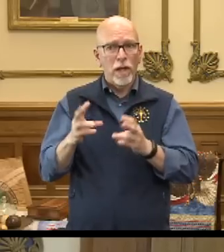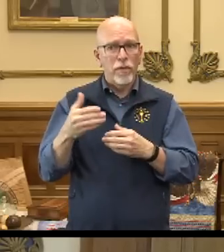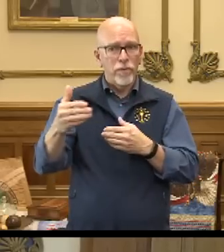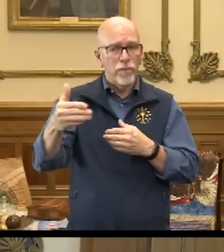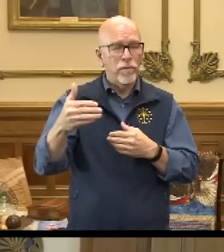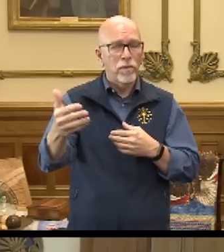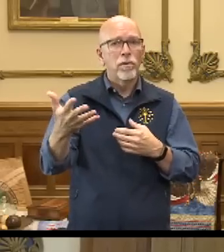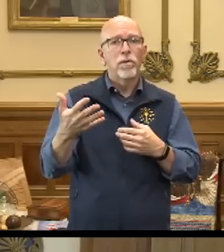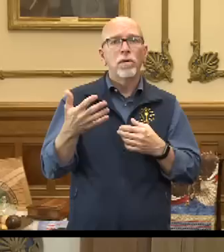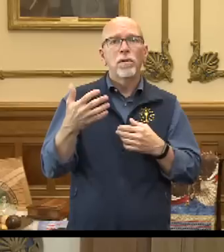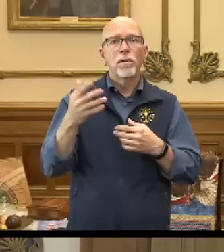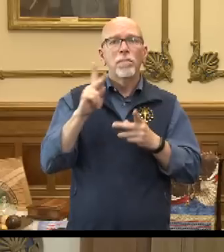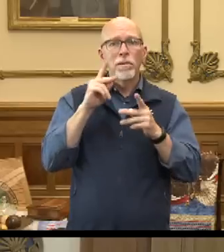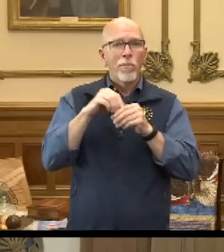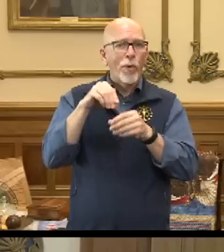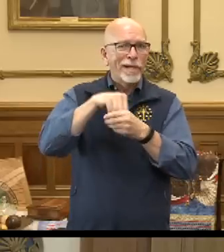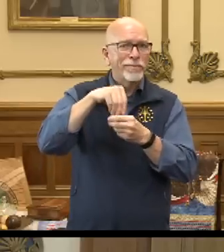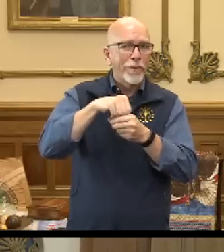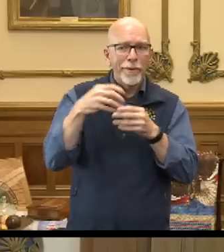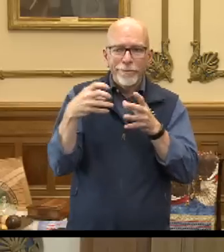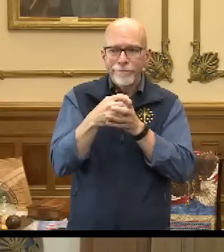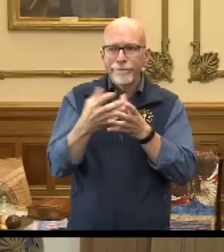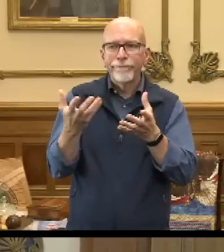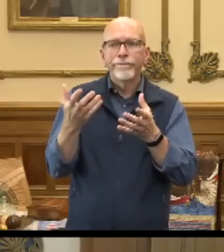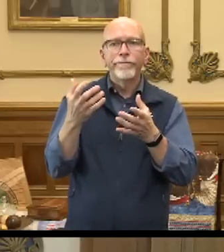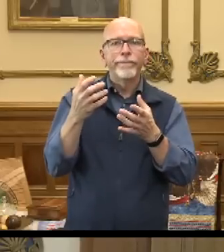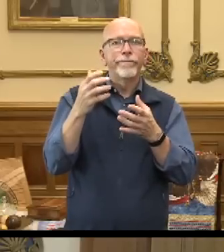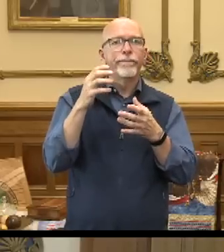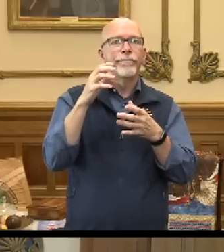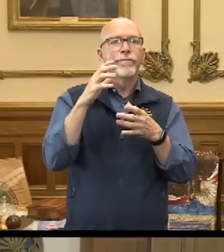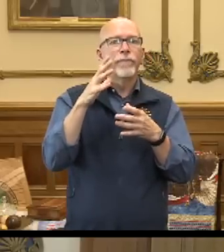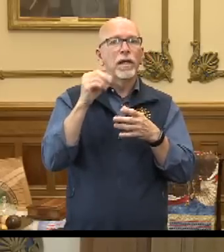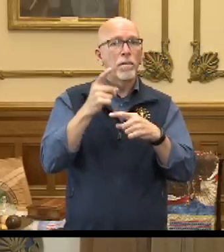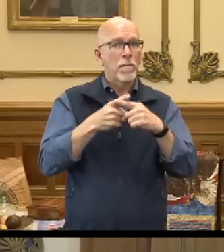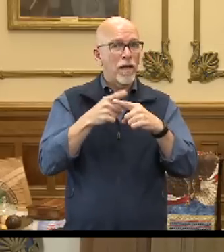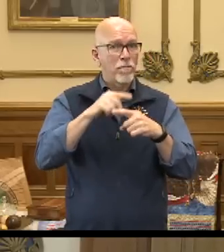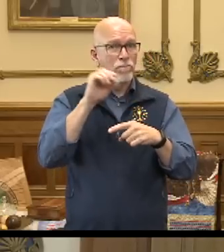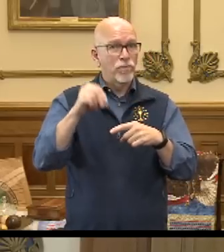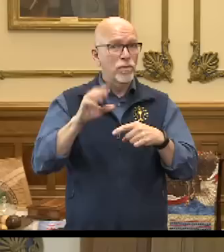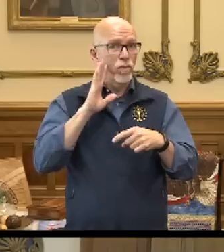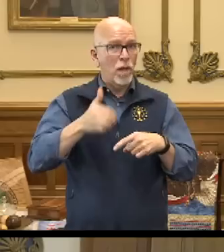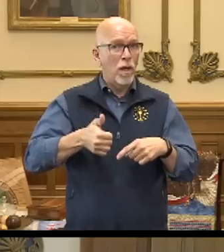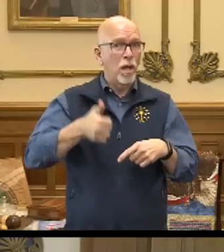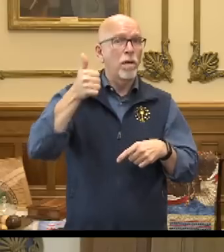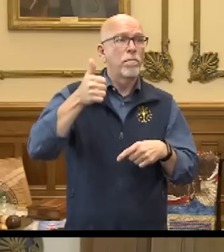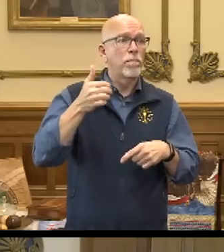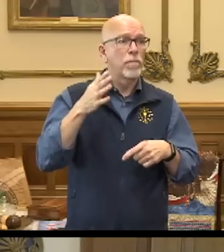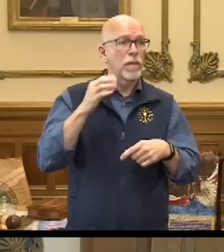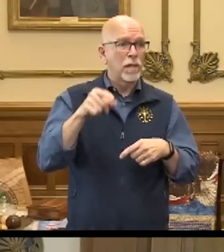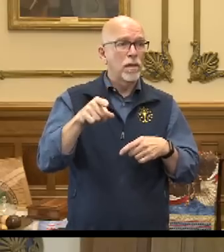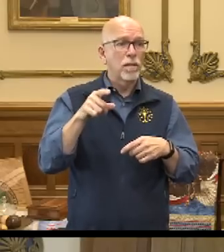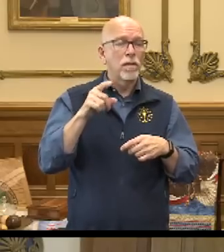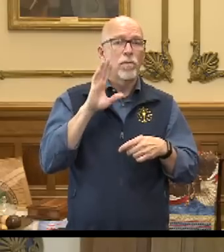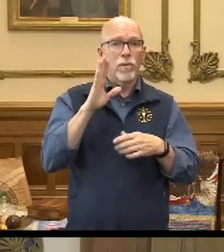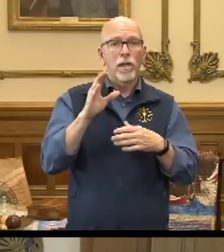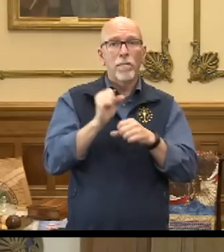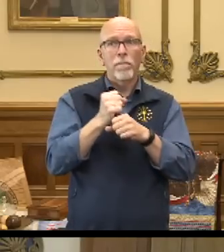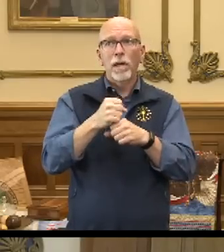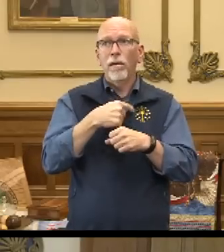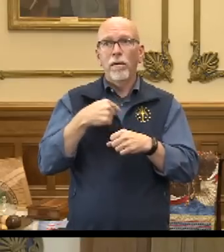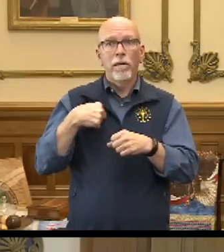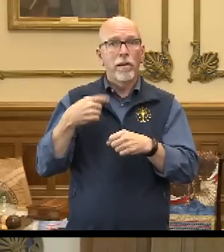folks are congregating indoors, that the positivity rate may actually go up and actually lead us to taking us